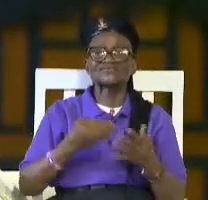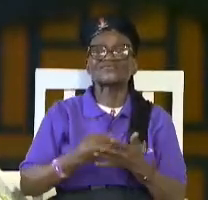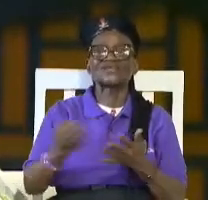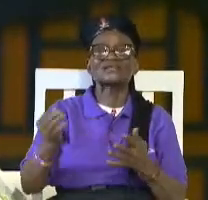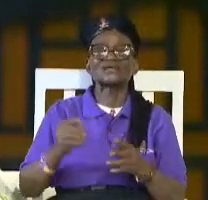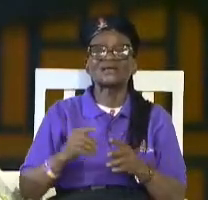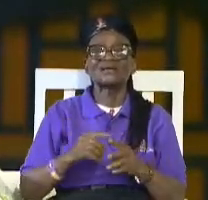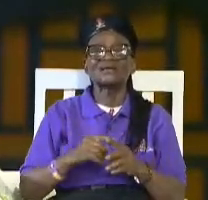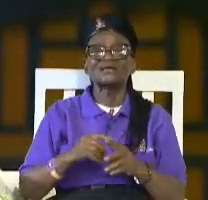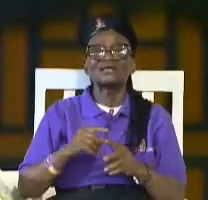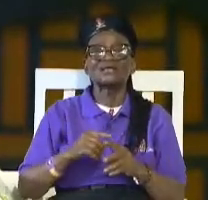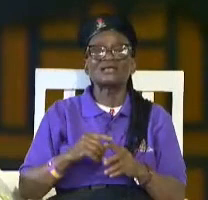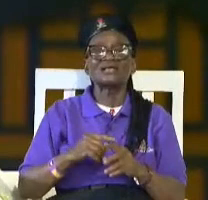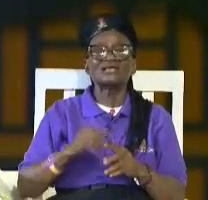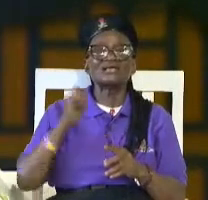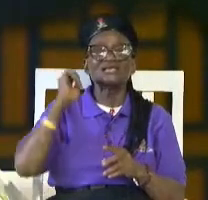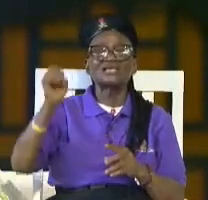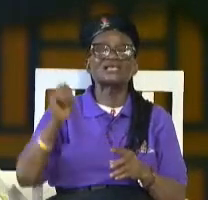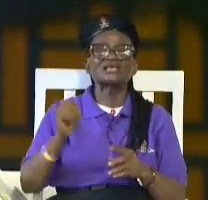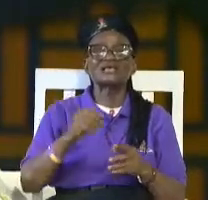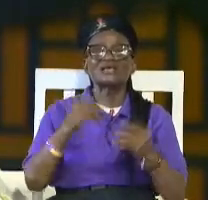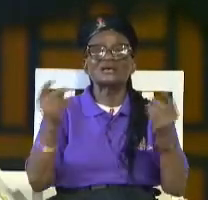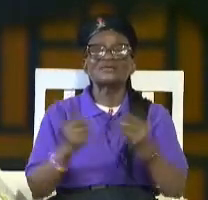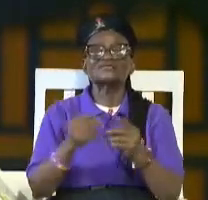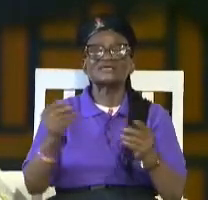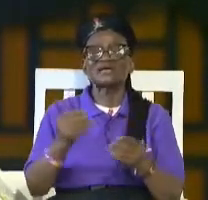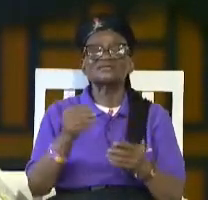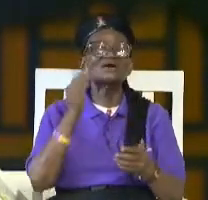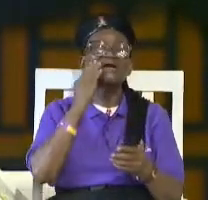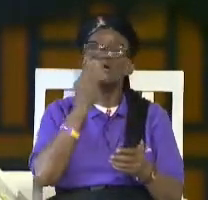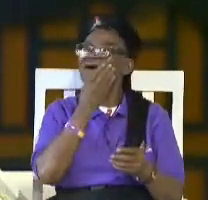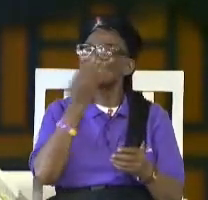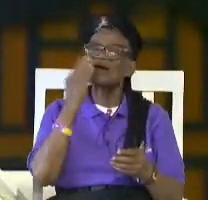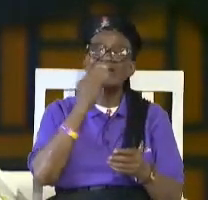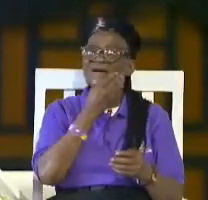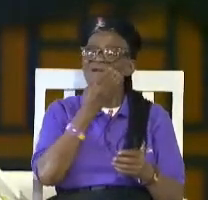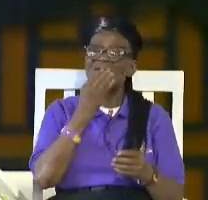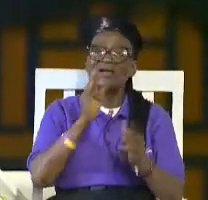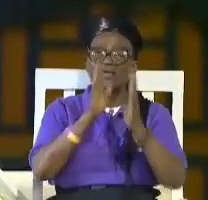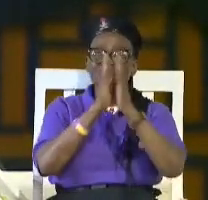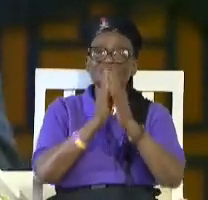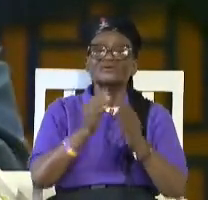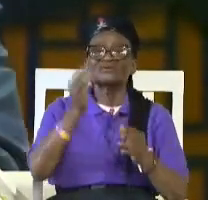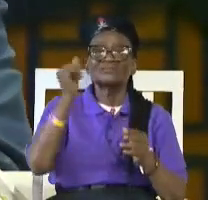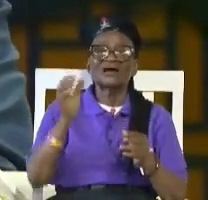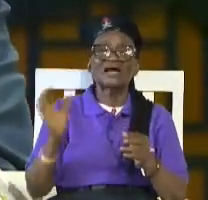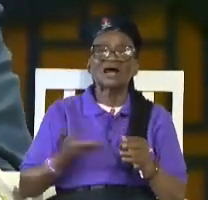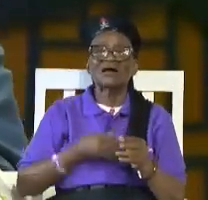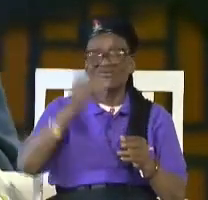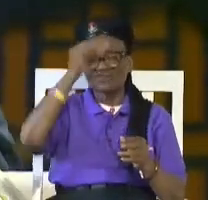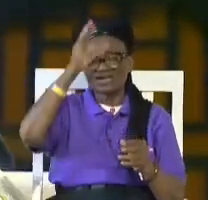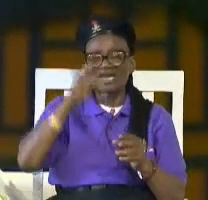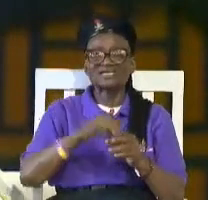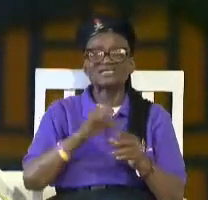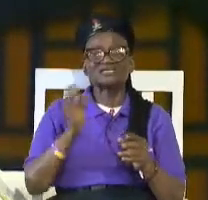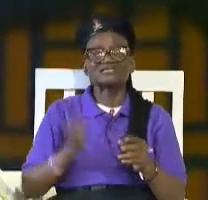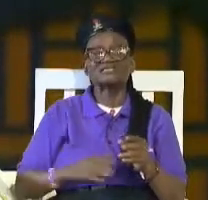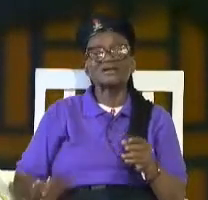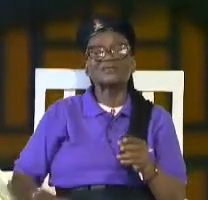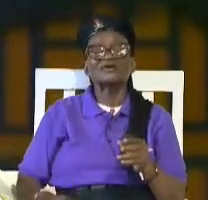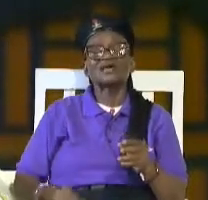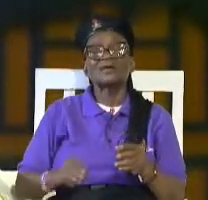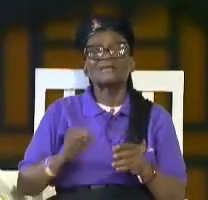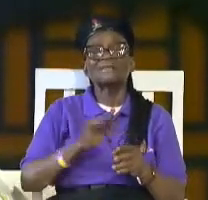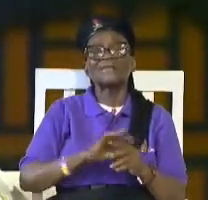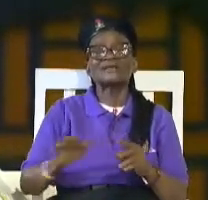writing, he placed the handkerchief placed by our Father in the Lord in his pocket. But